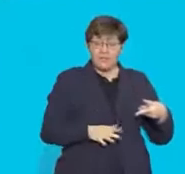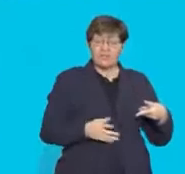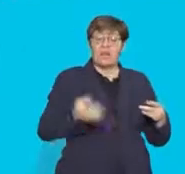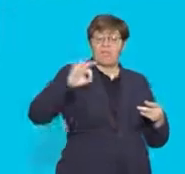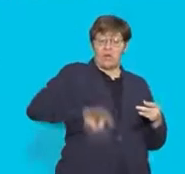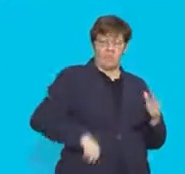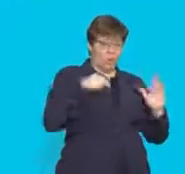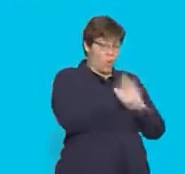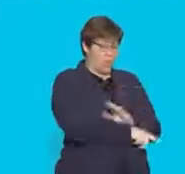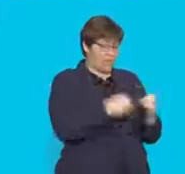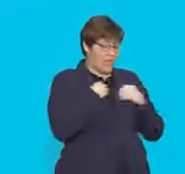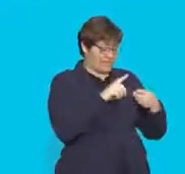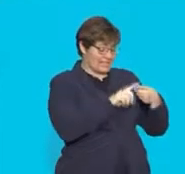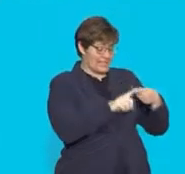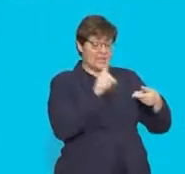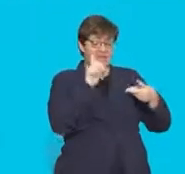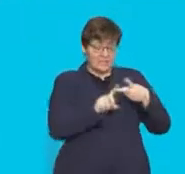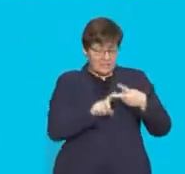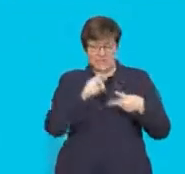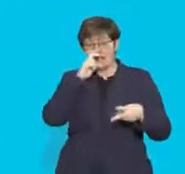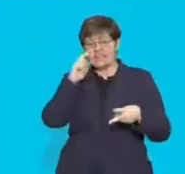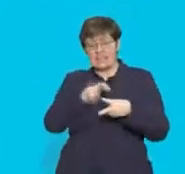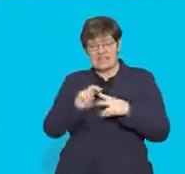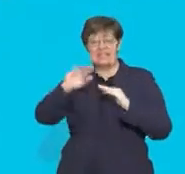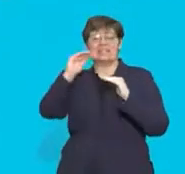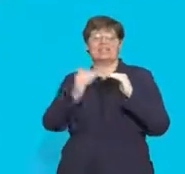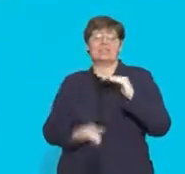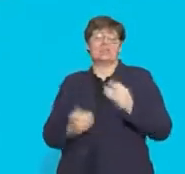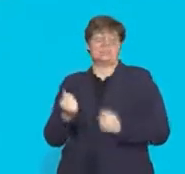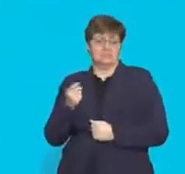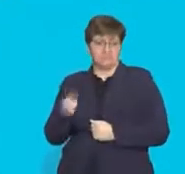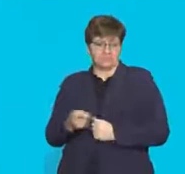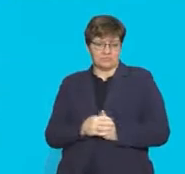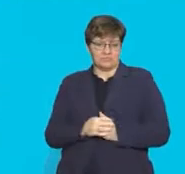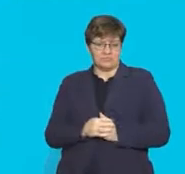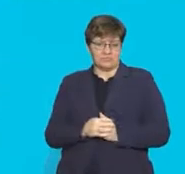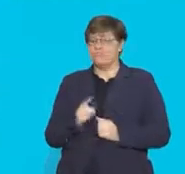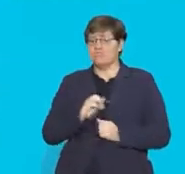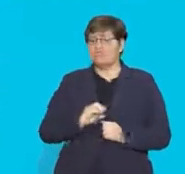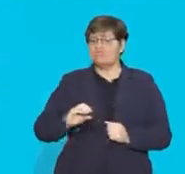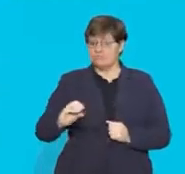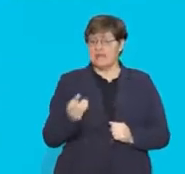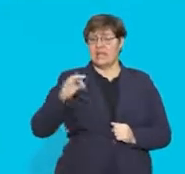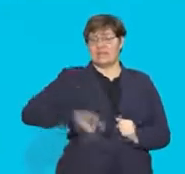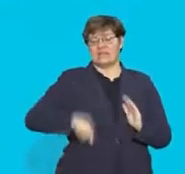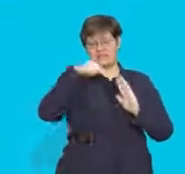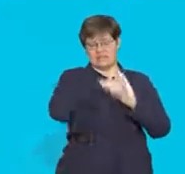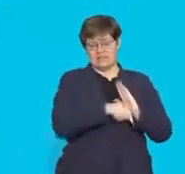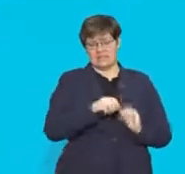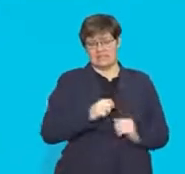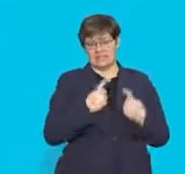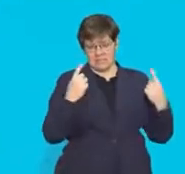loss on sale of asset, and you also need the depreciation figure that needs to go to your income